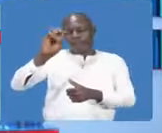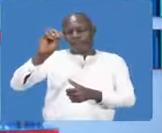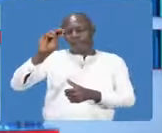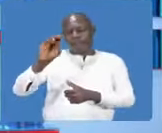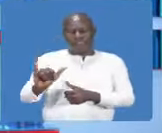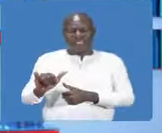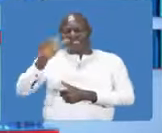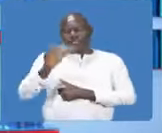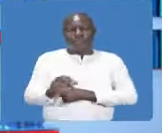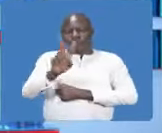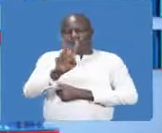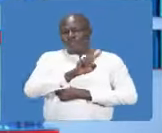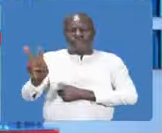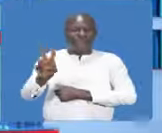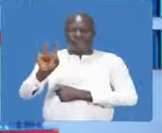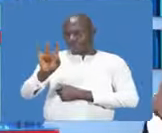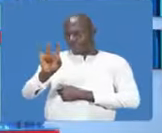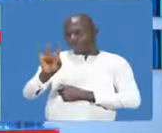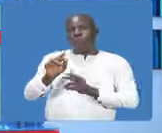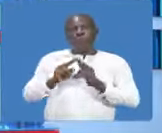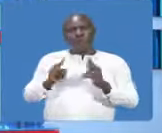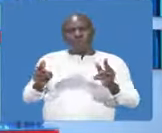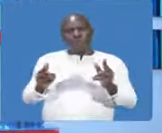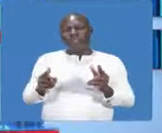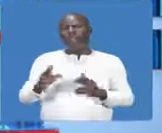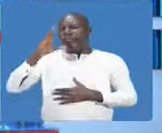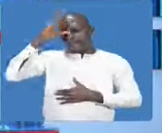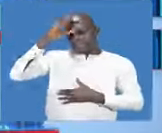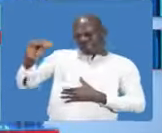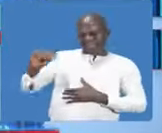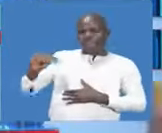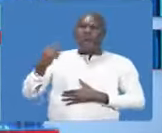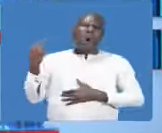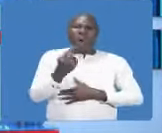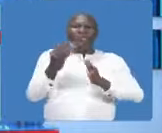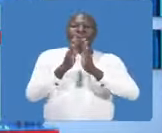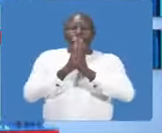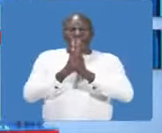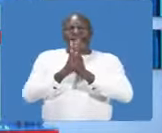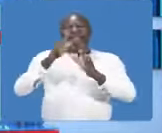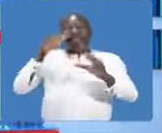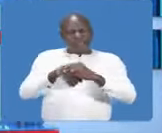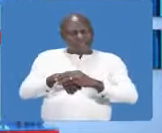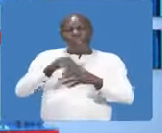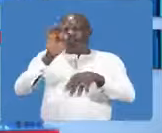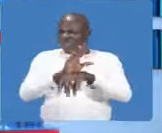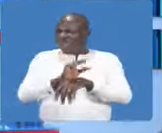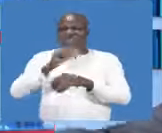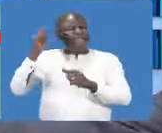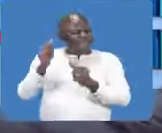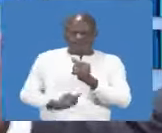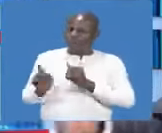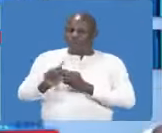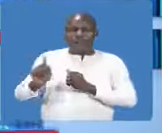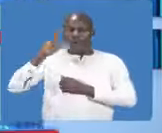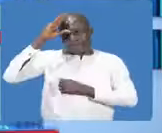8. Was it? Enti me pese Mary ma bompa ye e wo man nyina. Wo Bible mu se